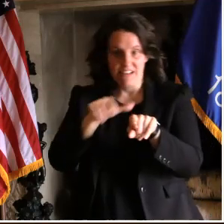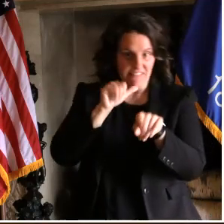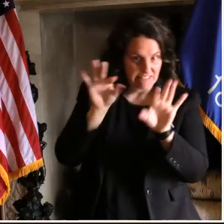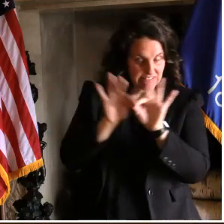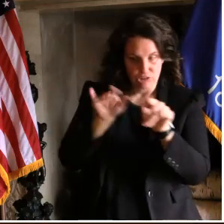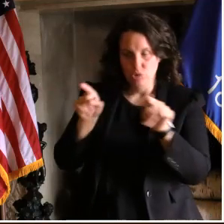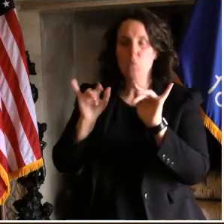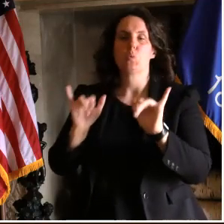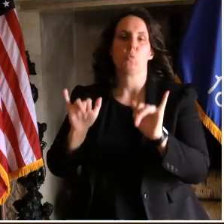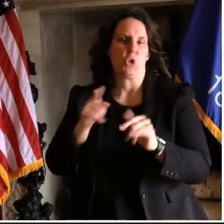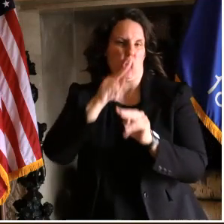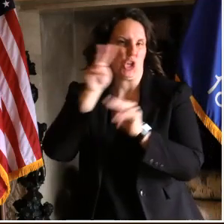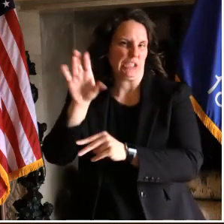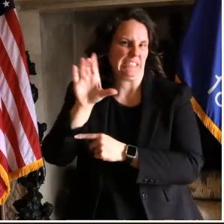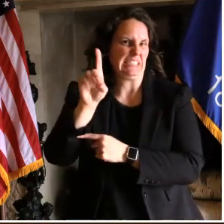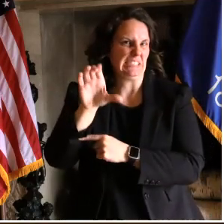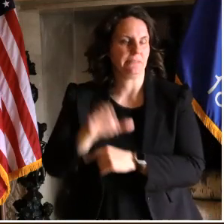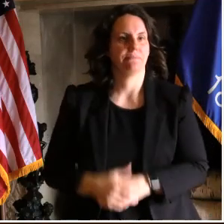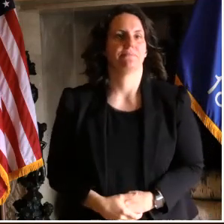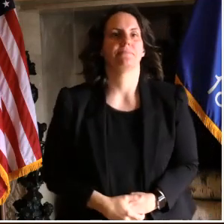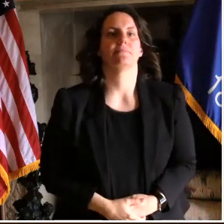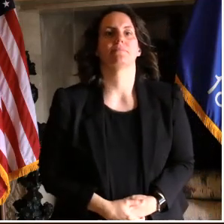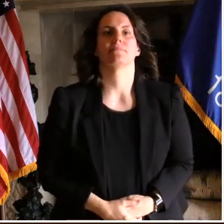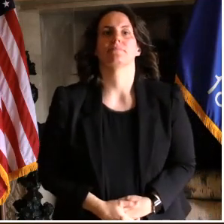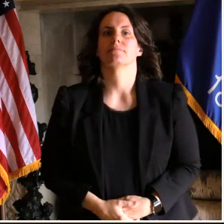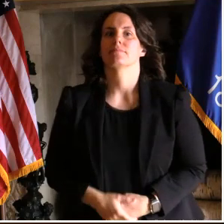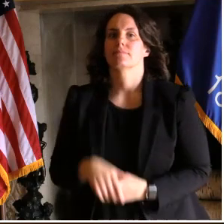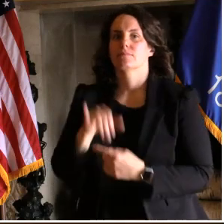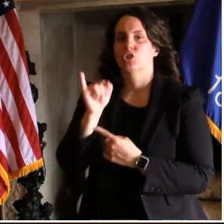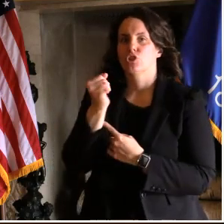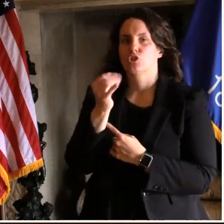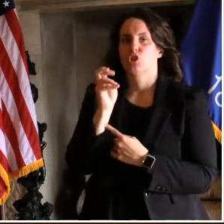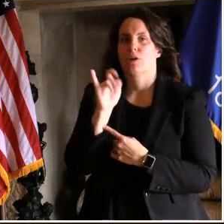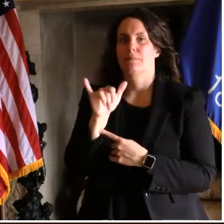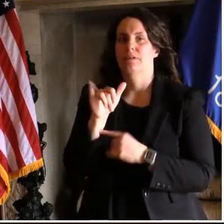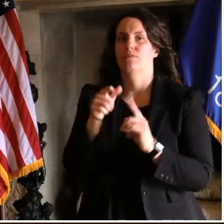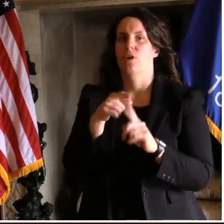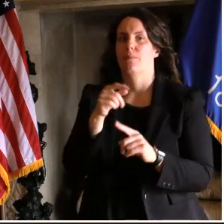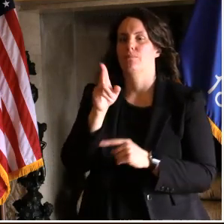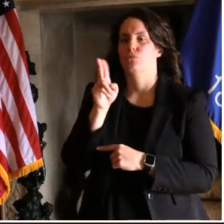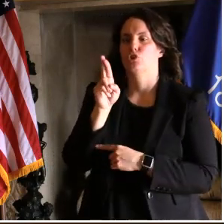To Jeremy from Urban Milwaukee. Jeremy from Urban Milwaukee.